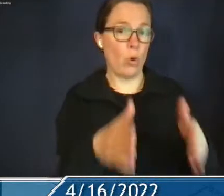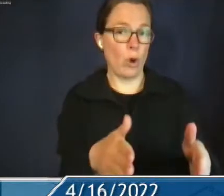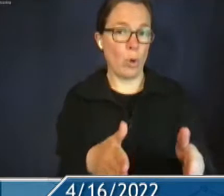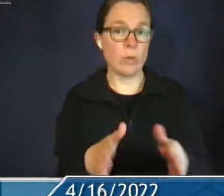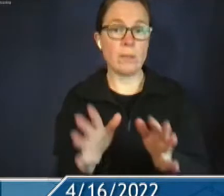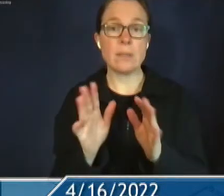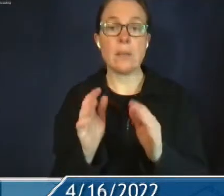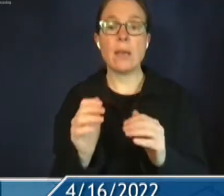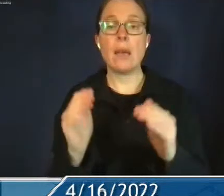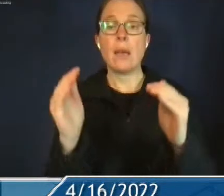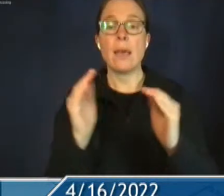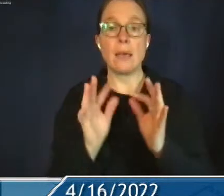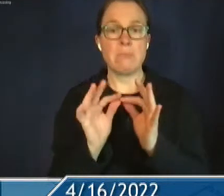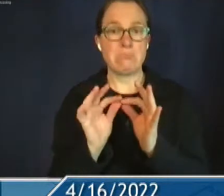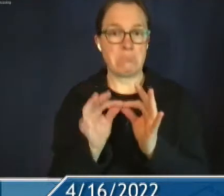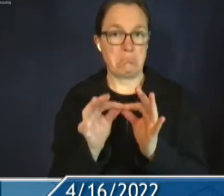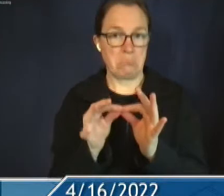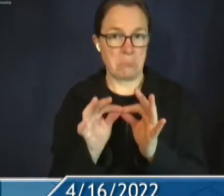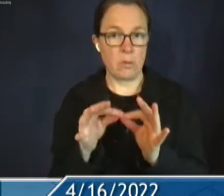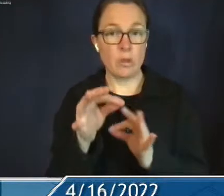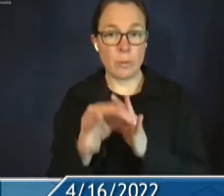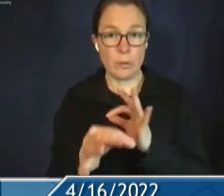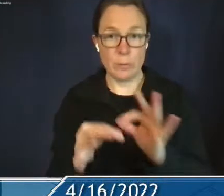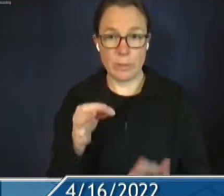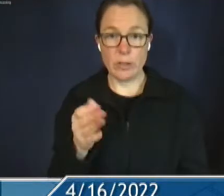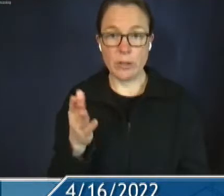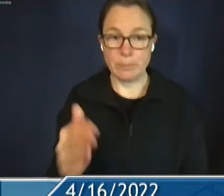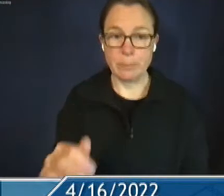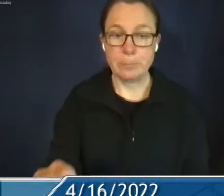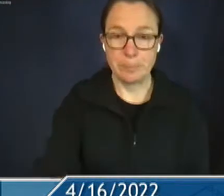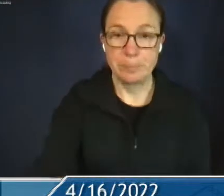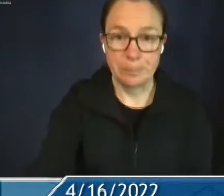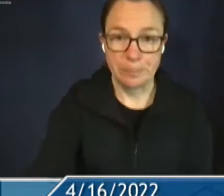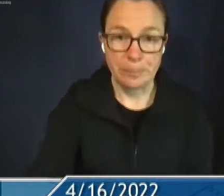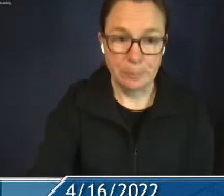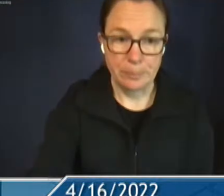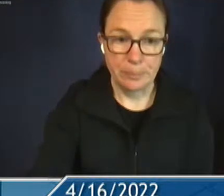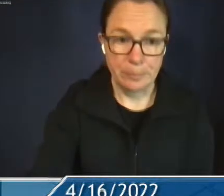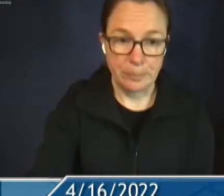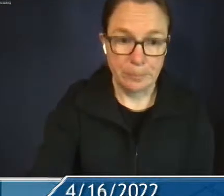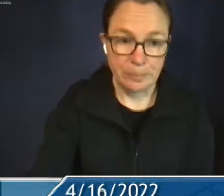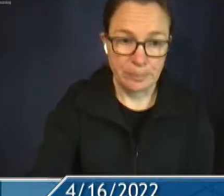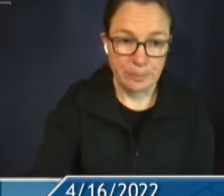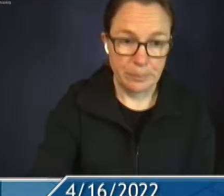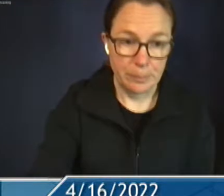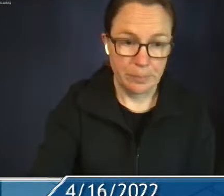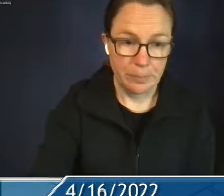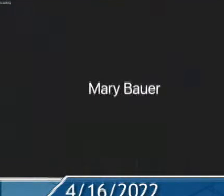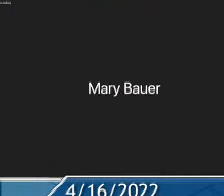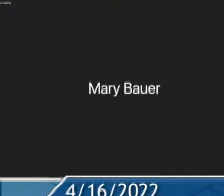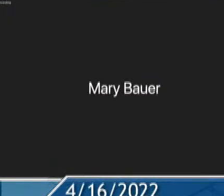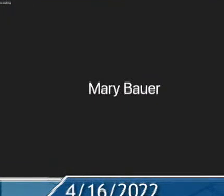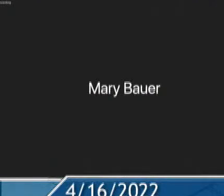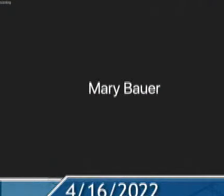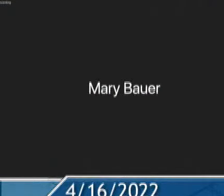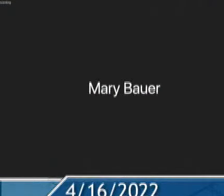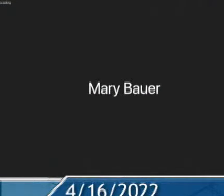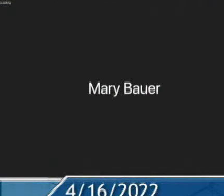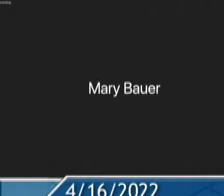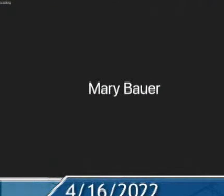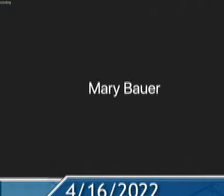which includes the Bureau of Environmental Services and the Water Bureau. Our public safety is a large area of service that we at the